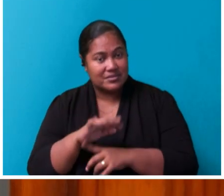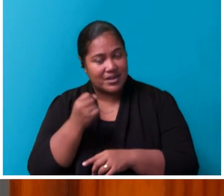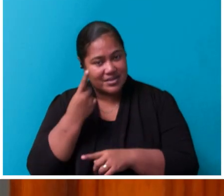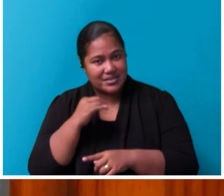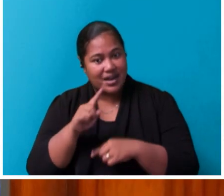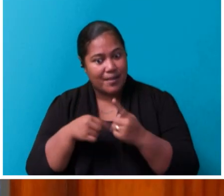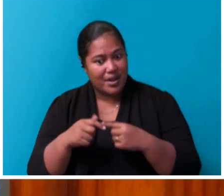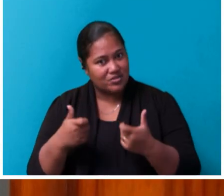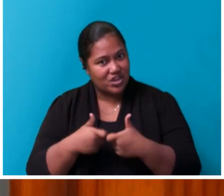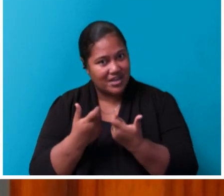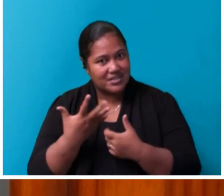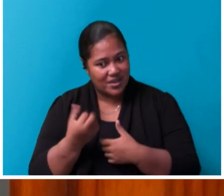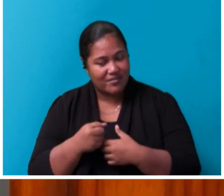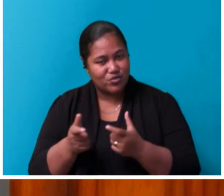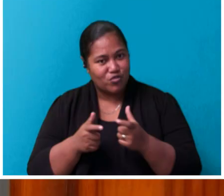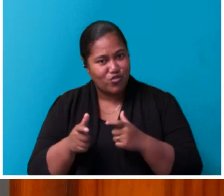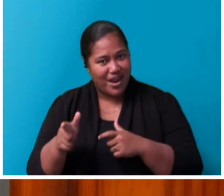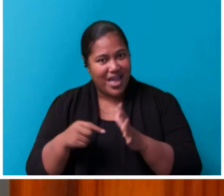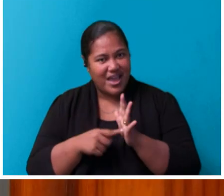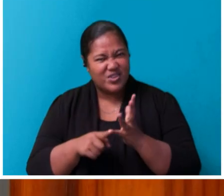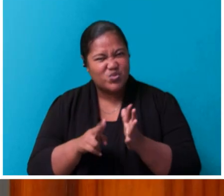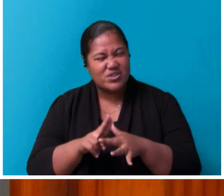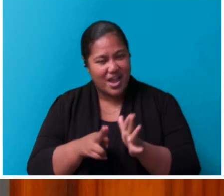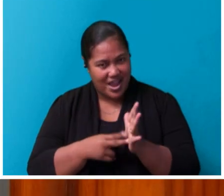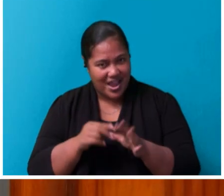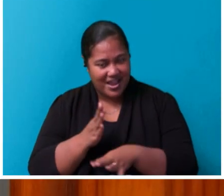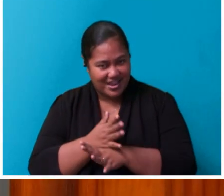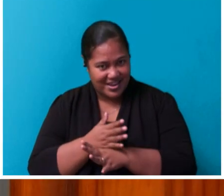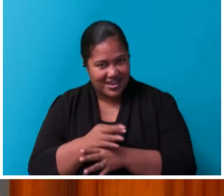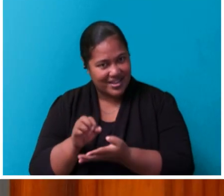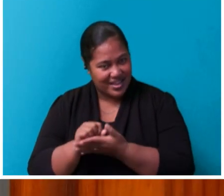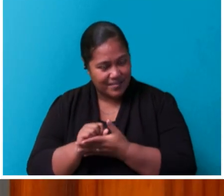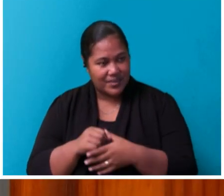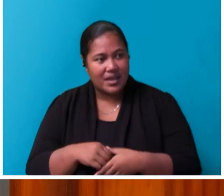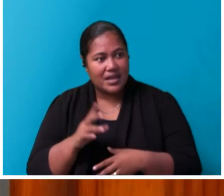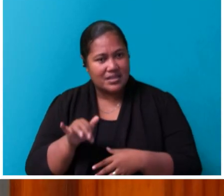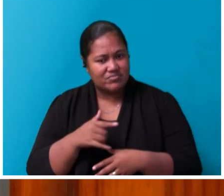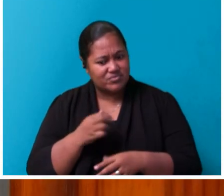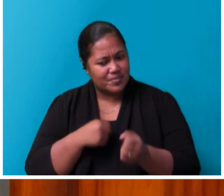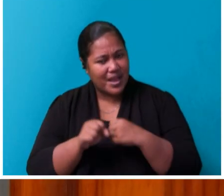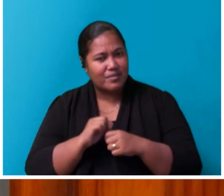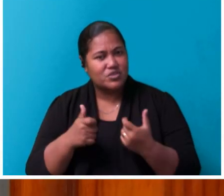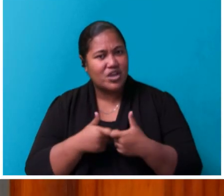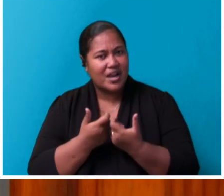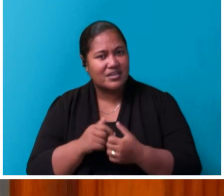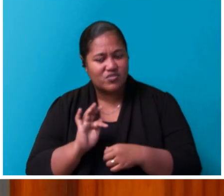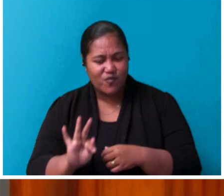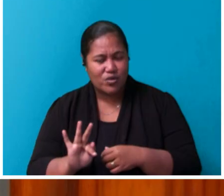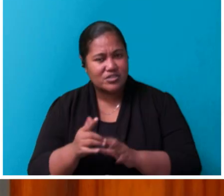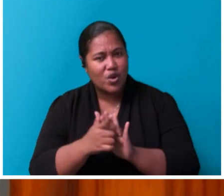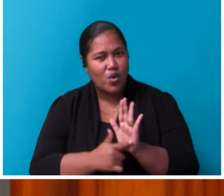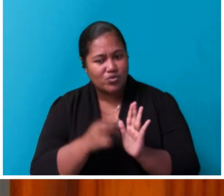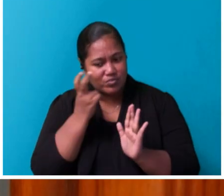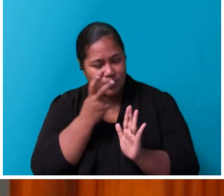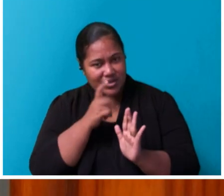tuna stocks. The sheer size of the ocean we manage makes it challenging to enforce laws and monitor